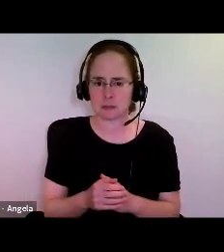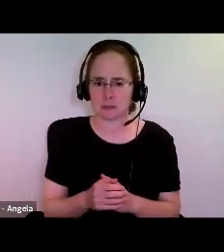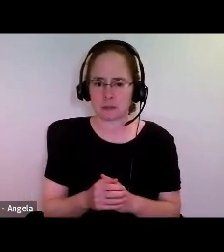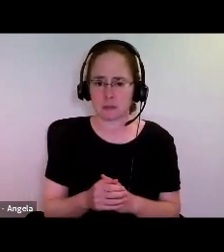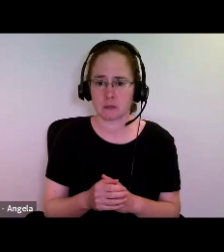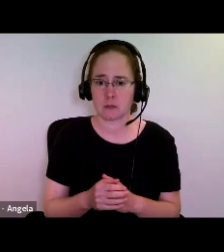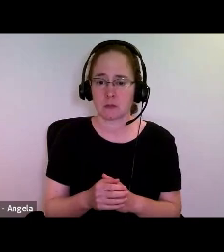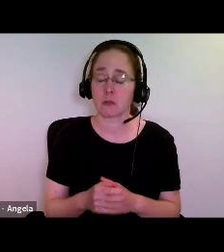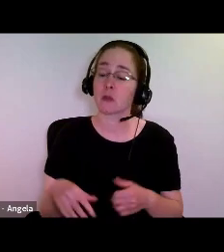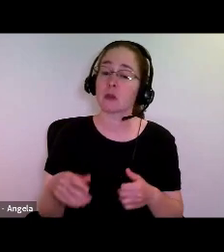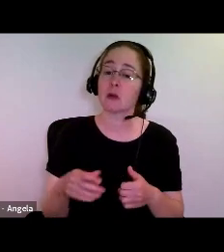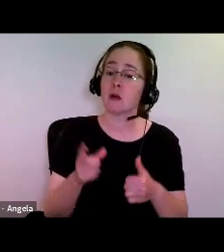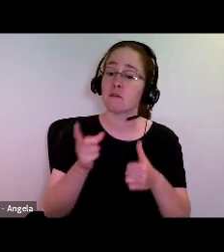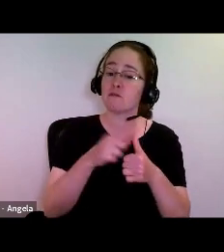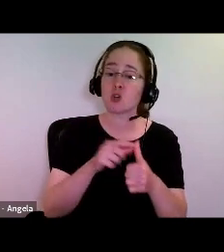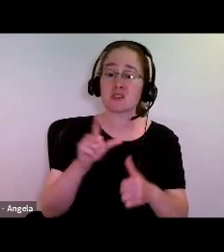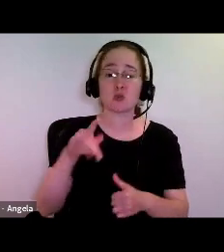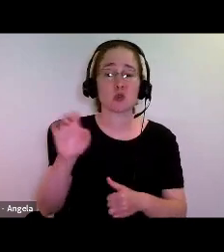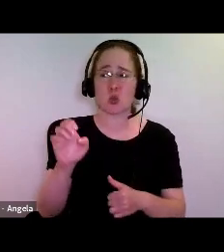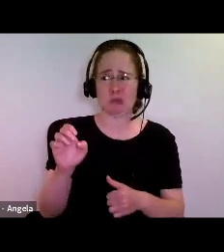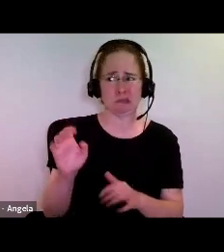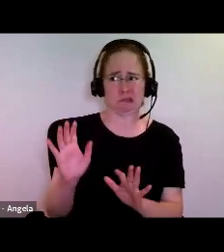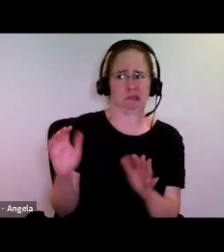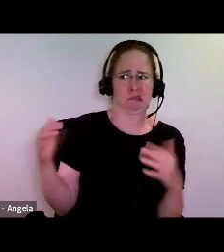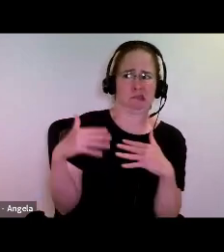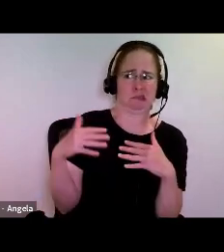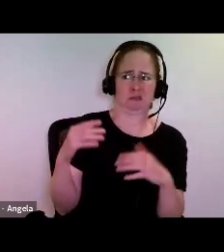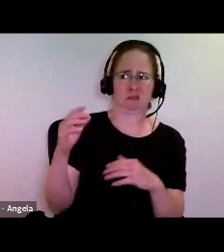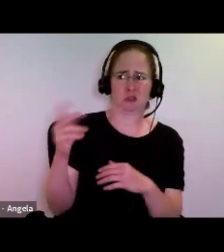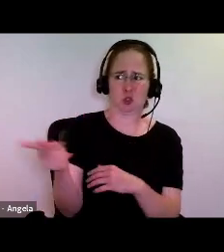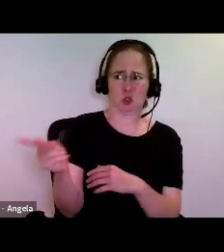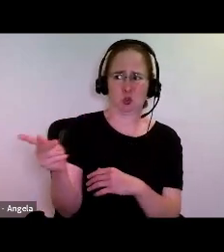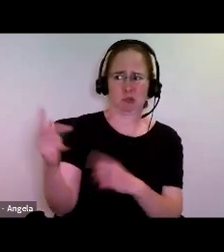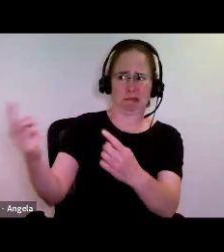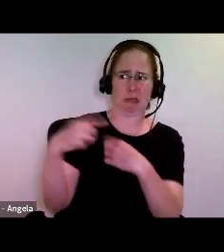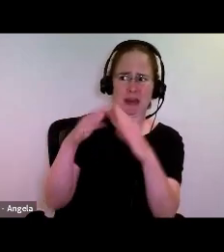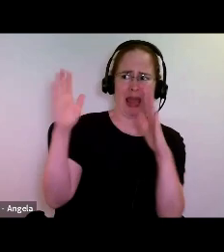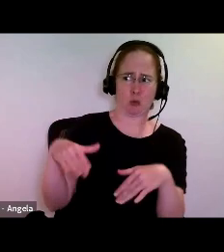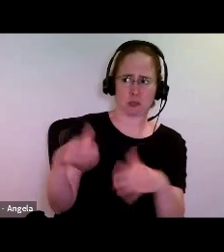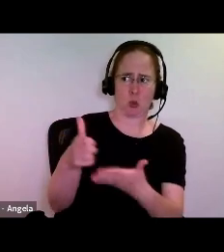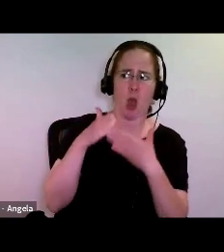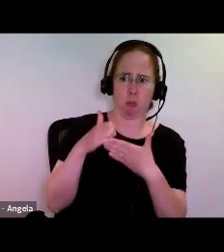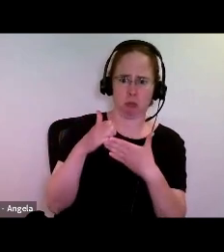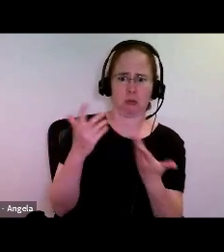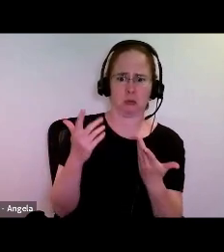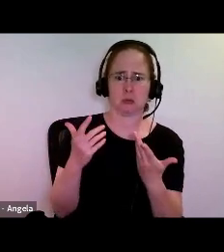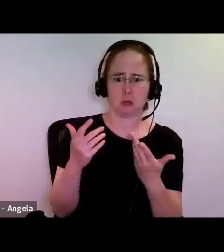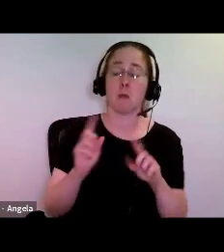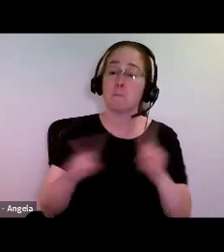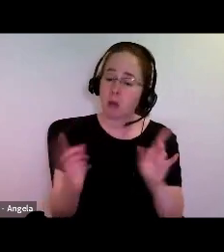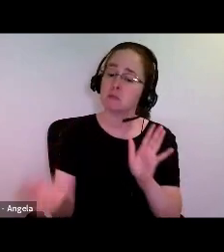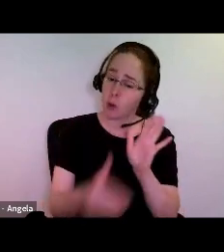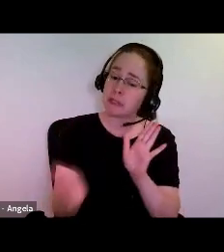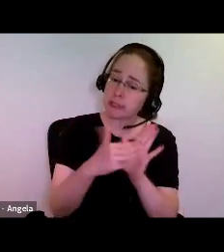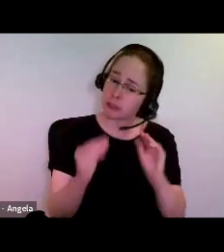At first, Luke wanted nothing to do with the 2 strangers that came into the house to make changes. With repetition,